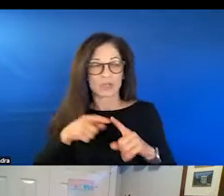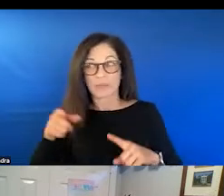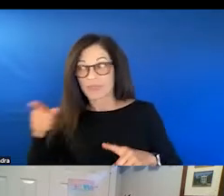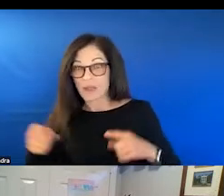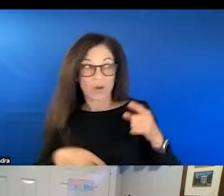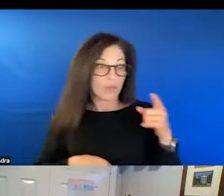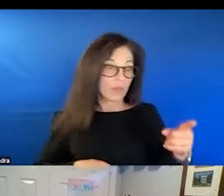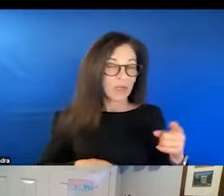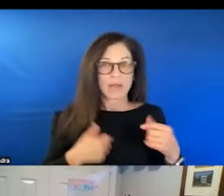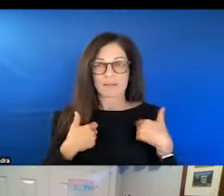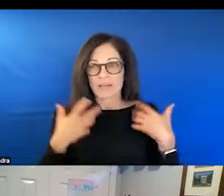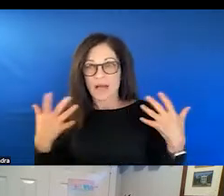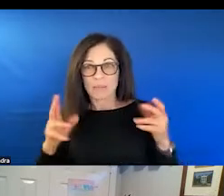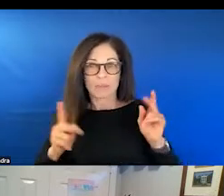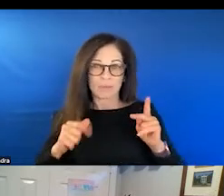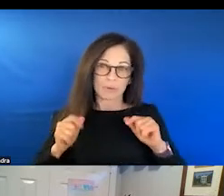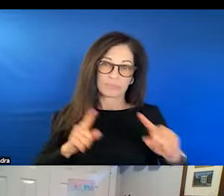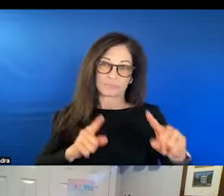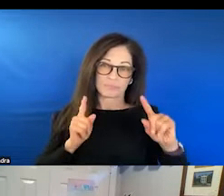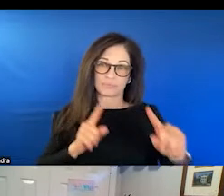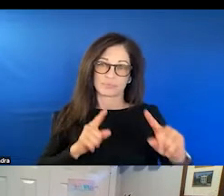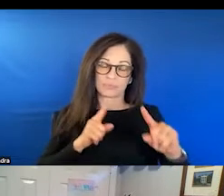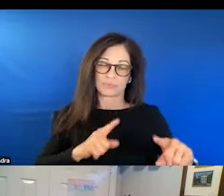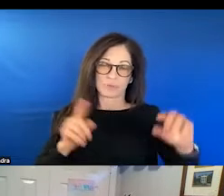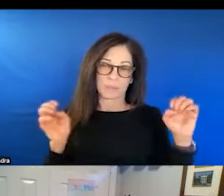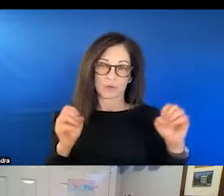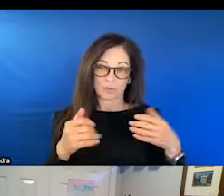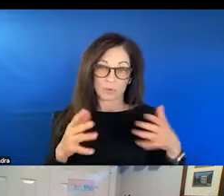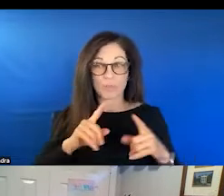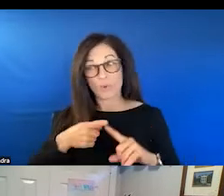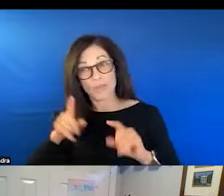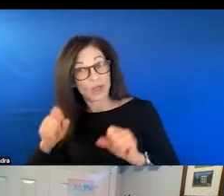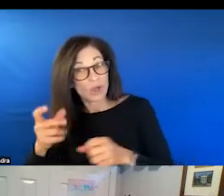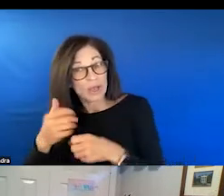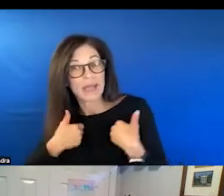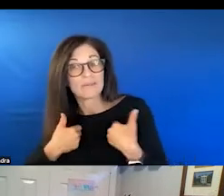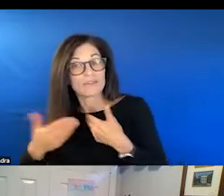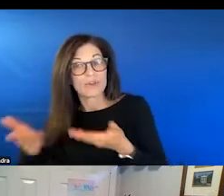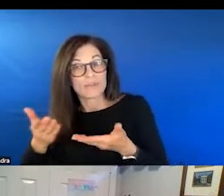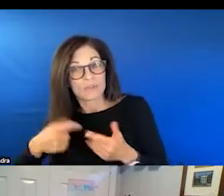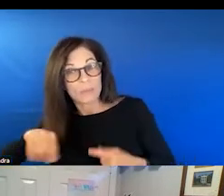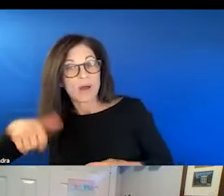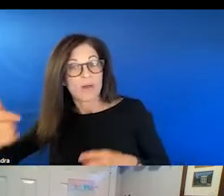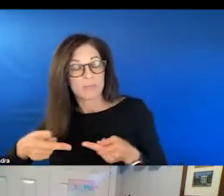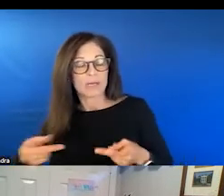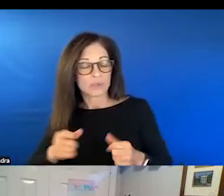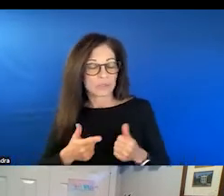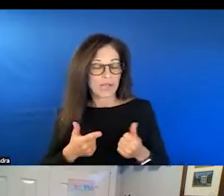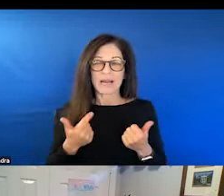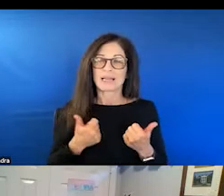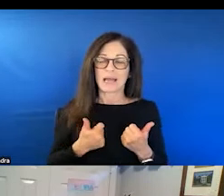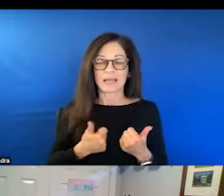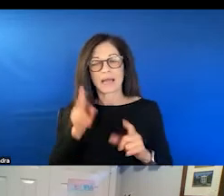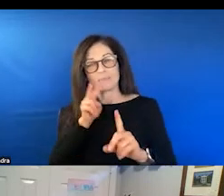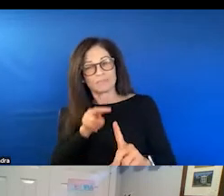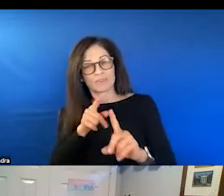periods of time in the ER when services could be available. So it's kind of a promotion from the emergency physicians to say